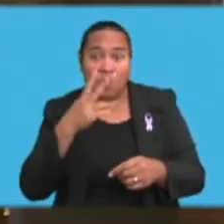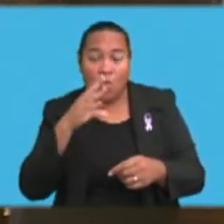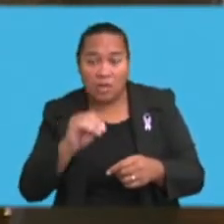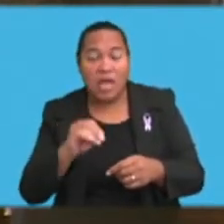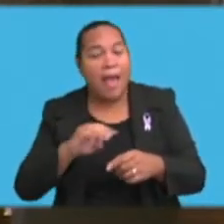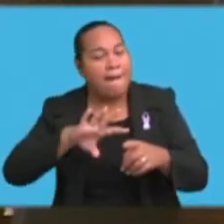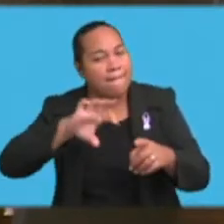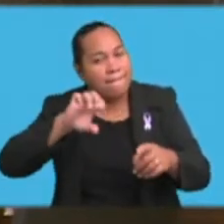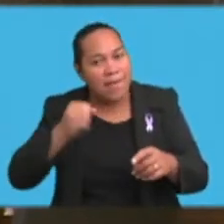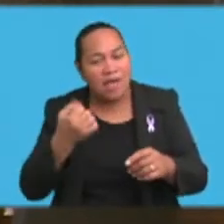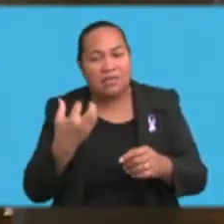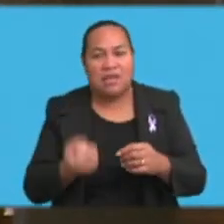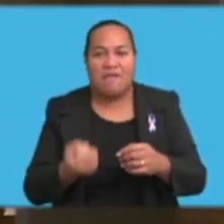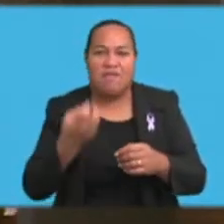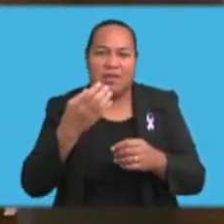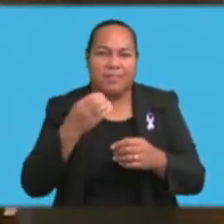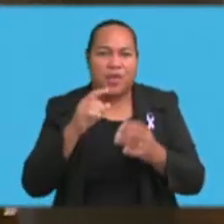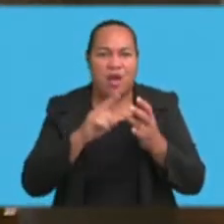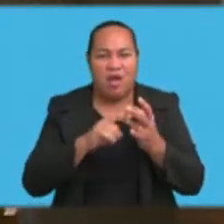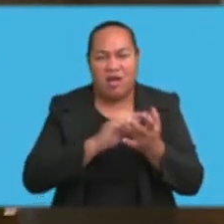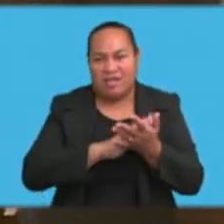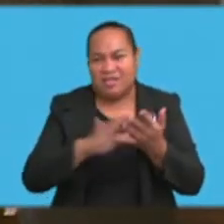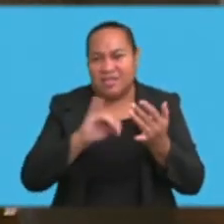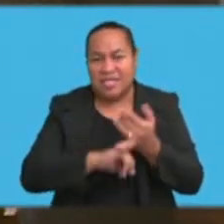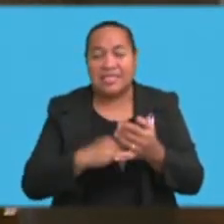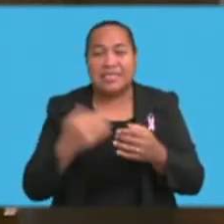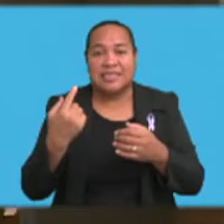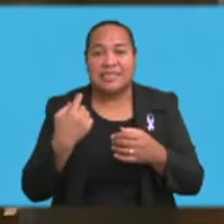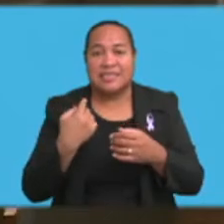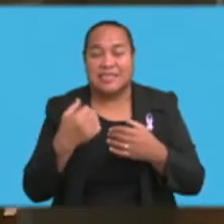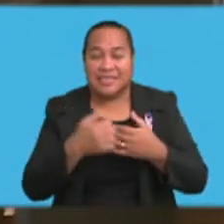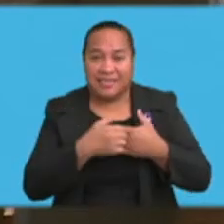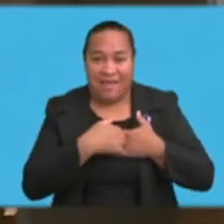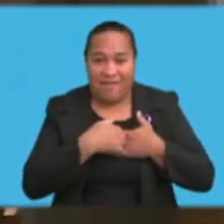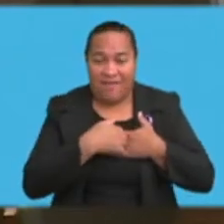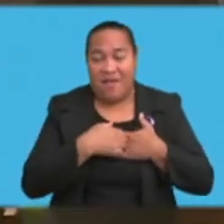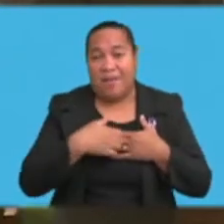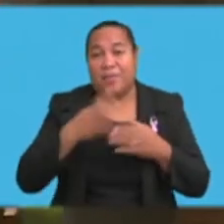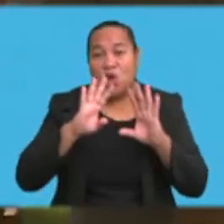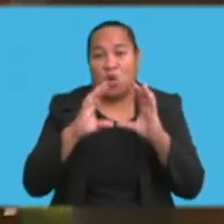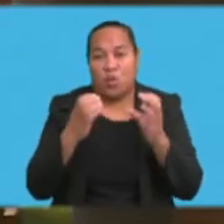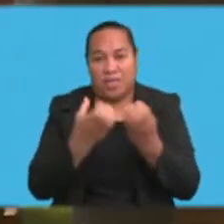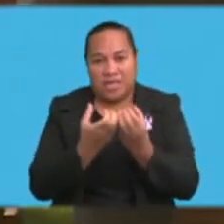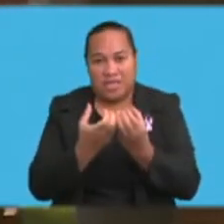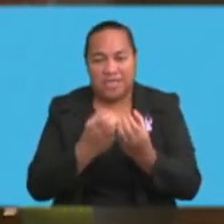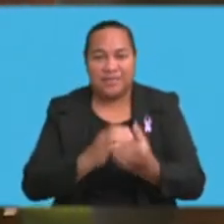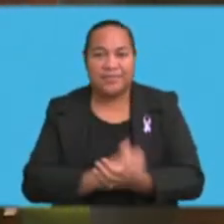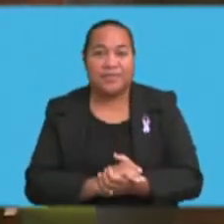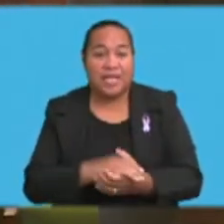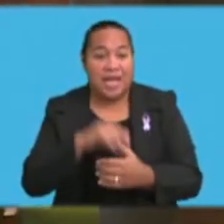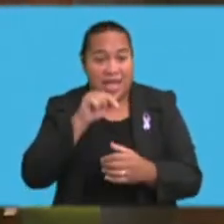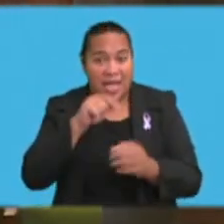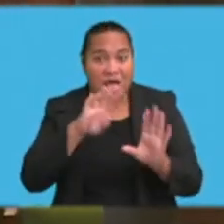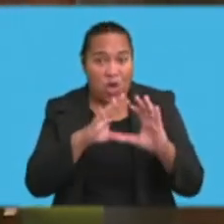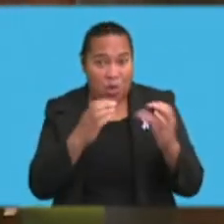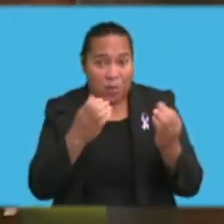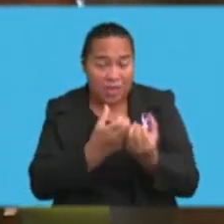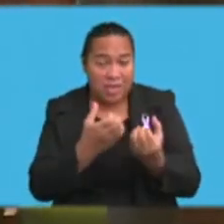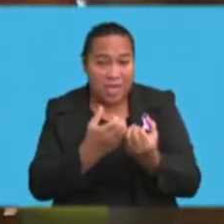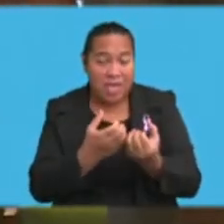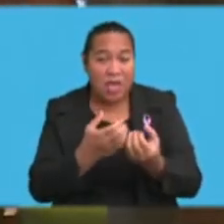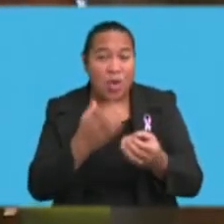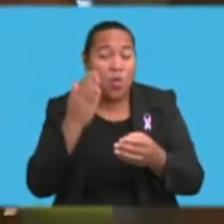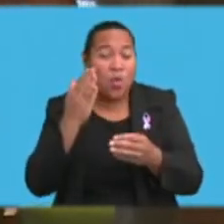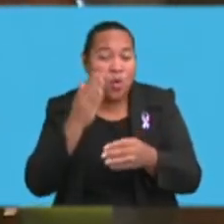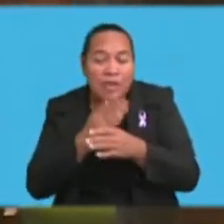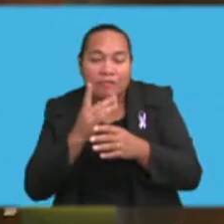have an occupational health and safety committee, a workplace mandated committee. These committees then work to try to